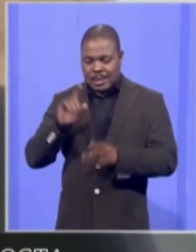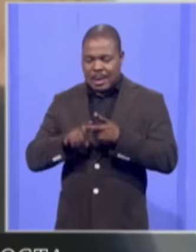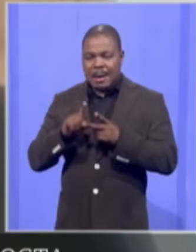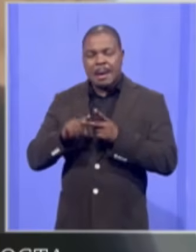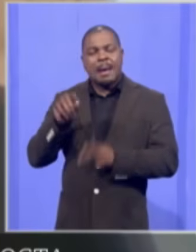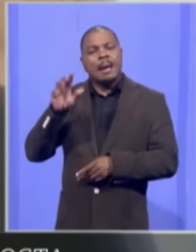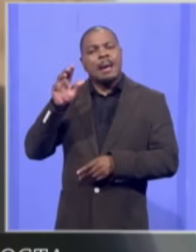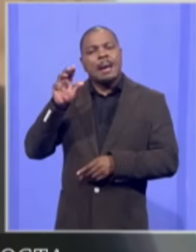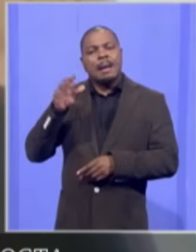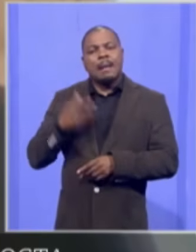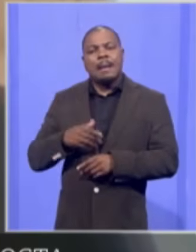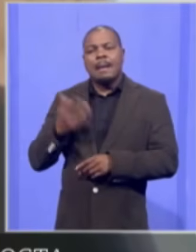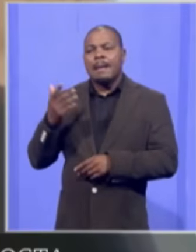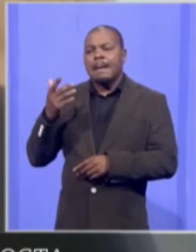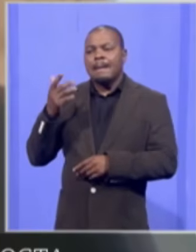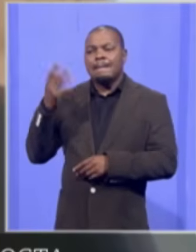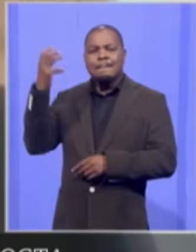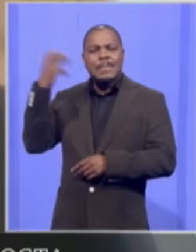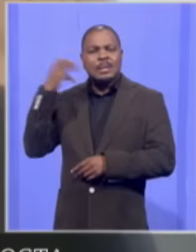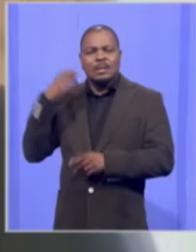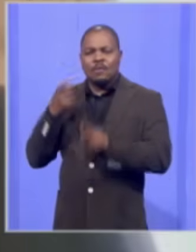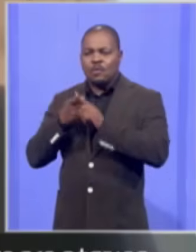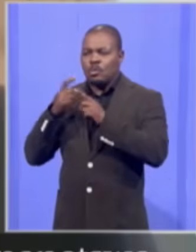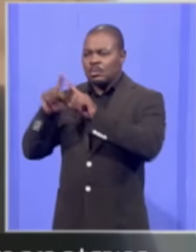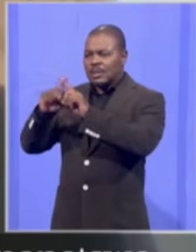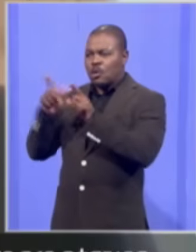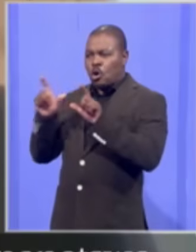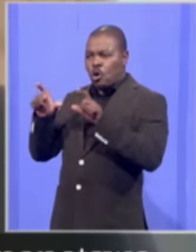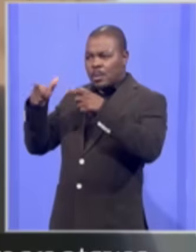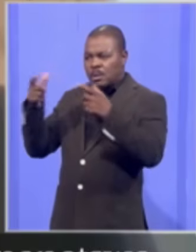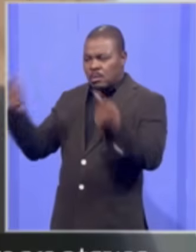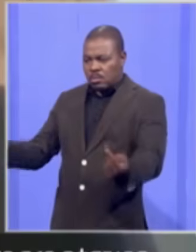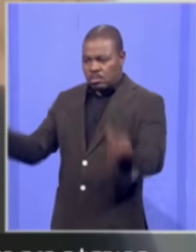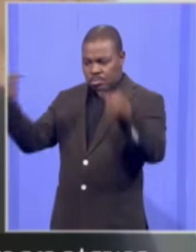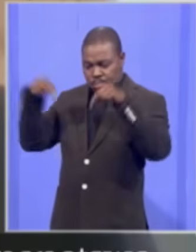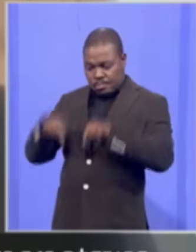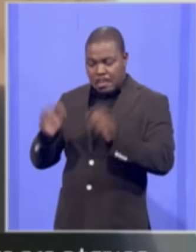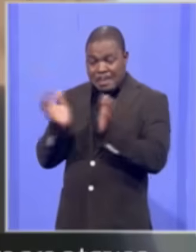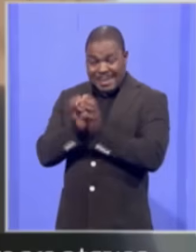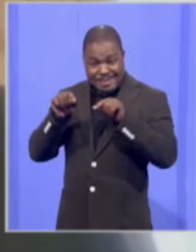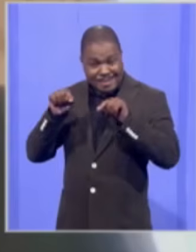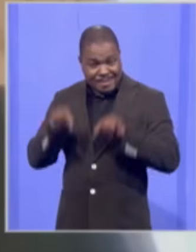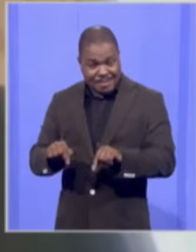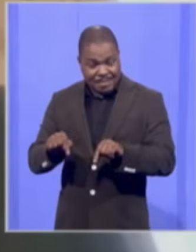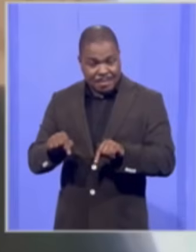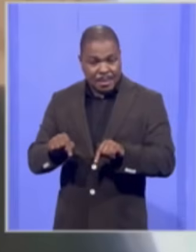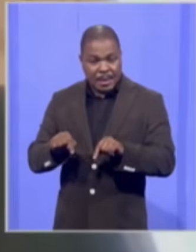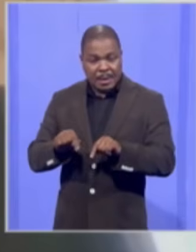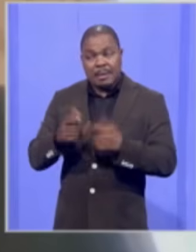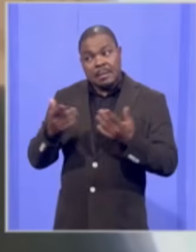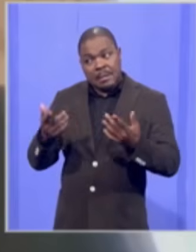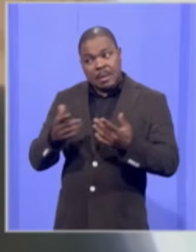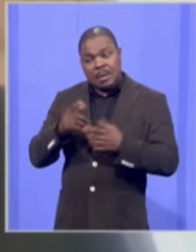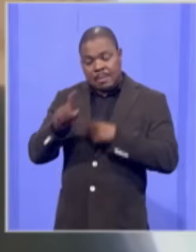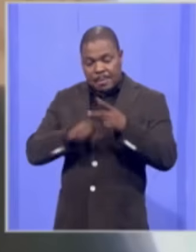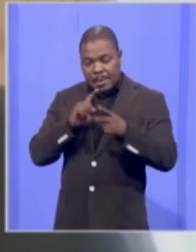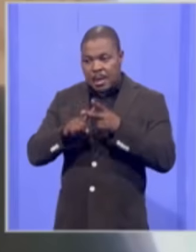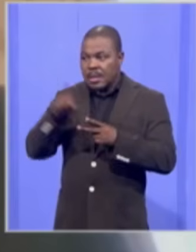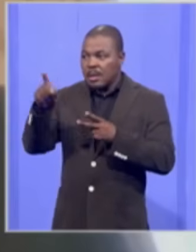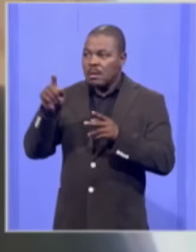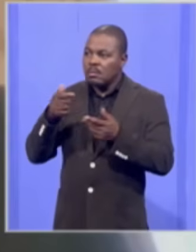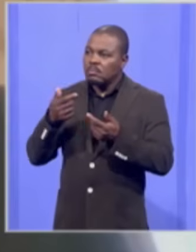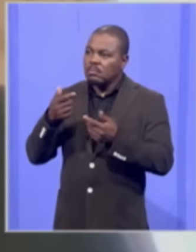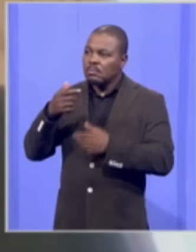in the interministerial committee to be part of this meeting so that they come with relevant